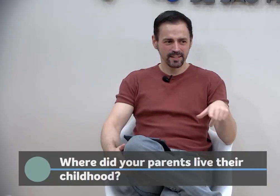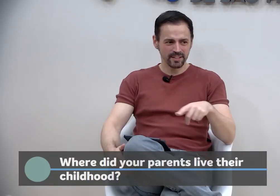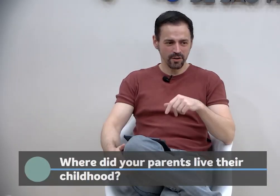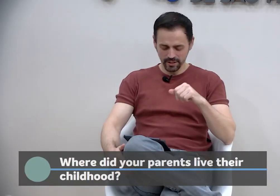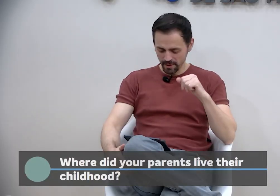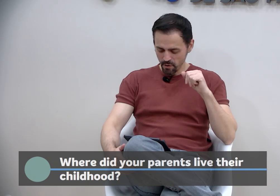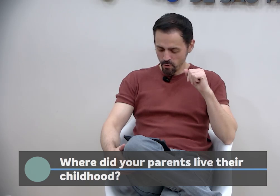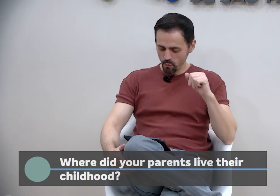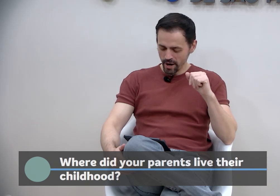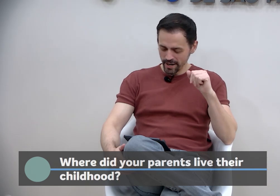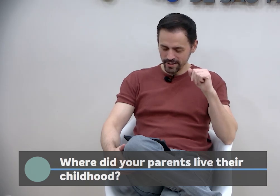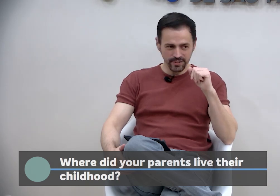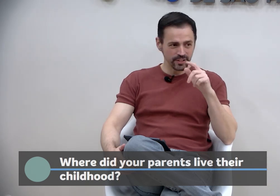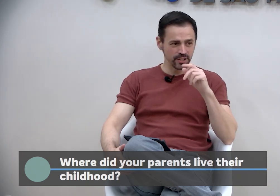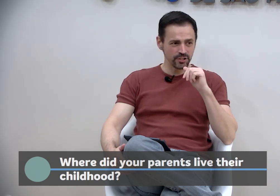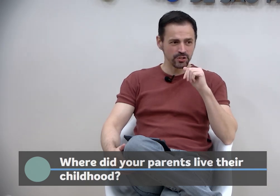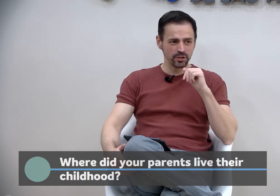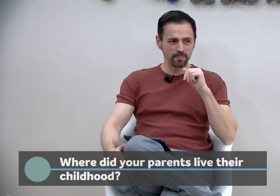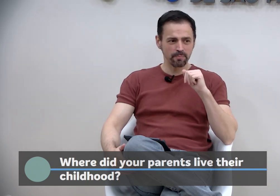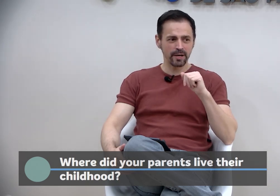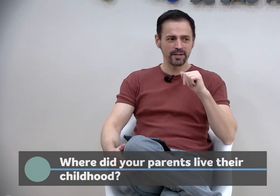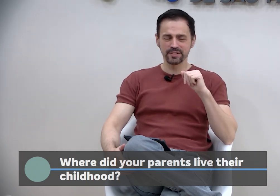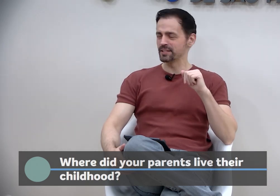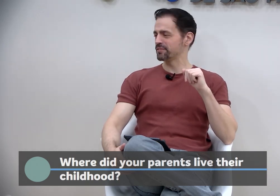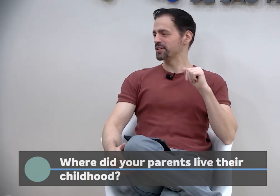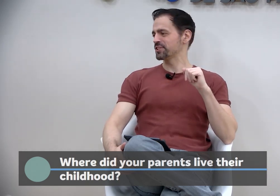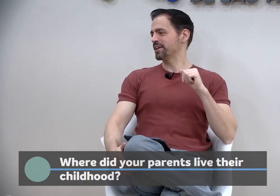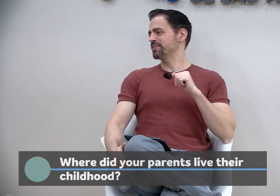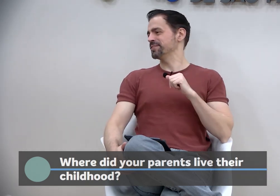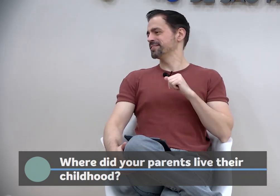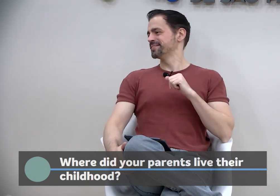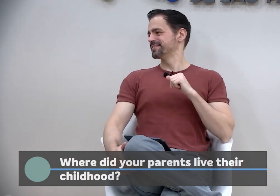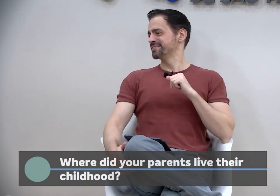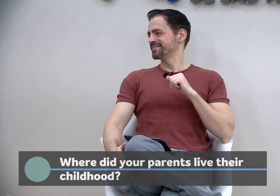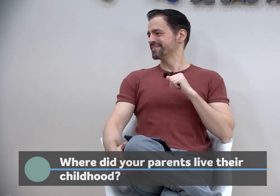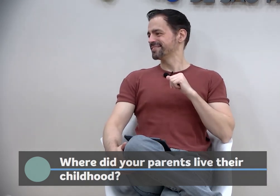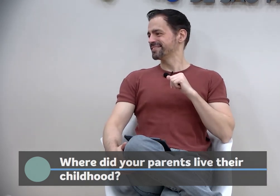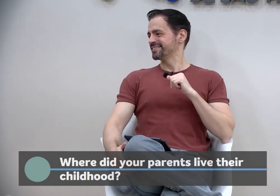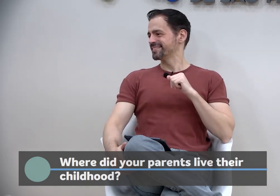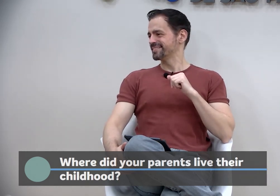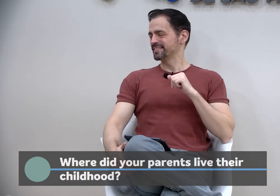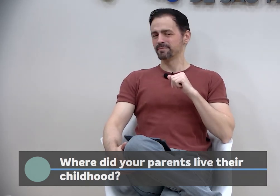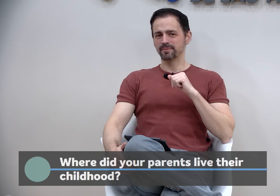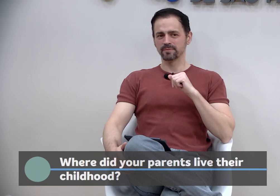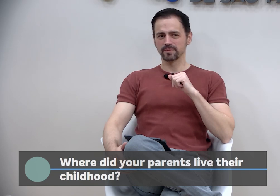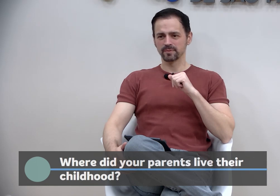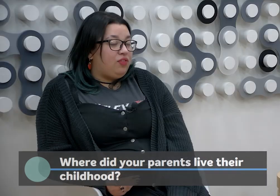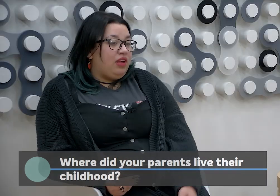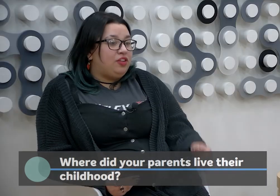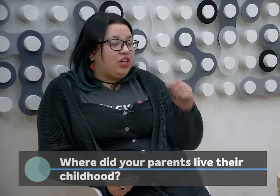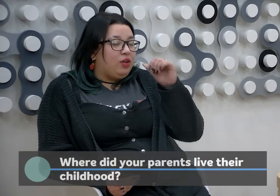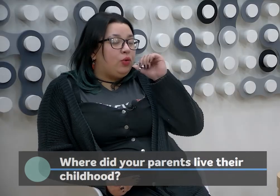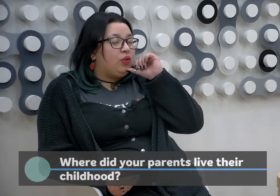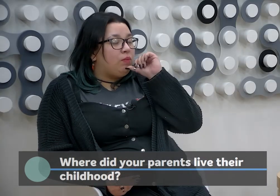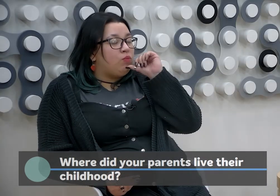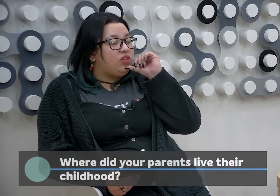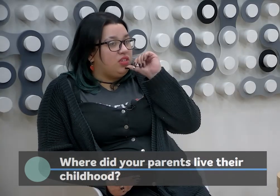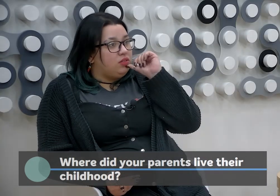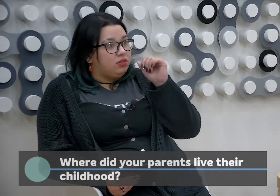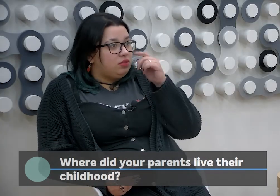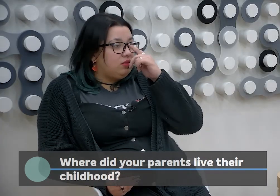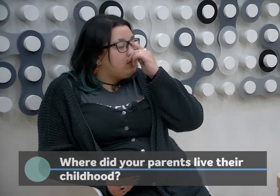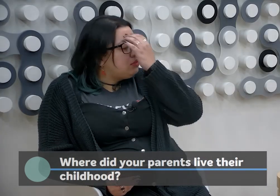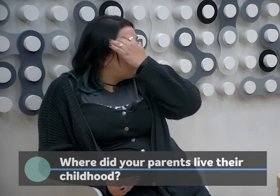Okay, the next one. Okay, where did your parents live their childhood? My parents, they lived their childhood